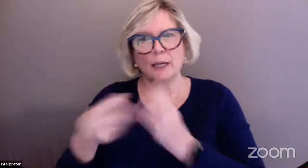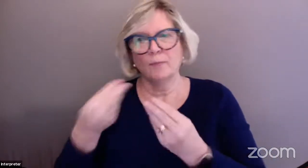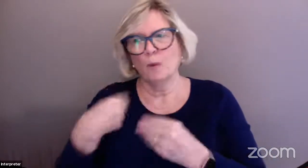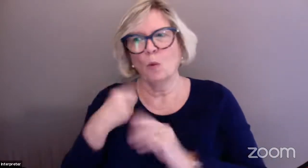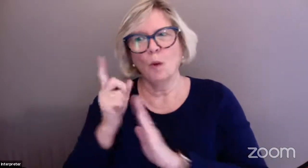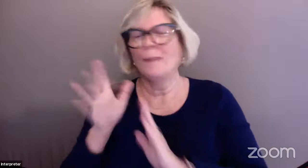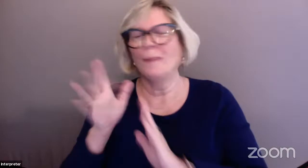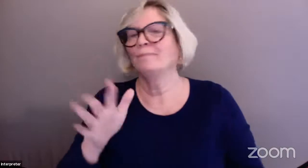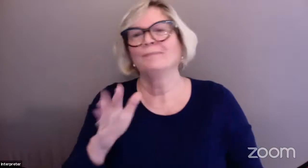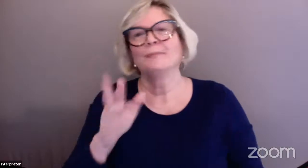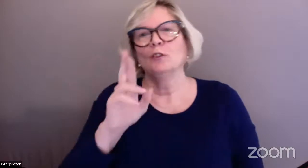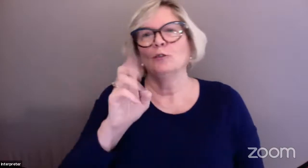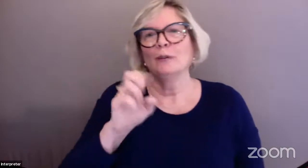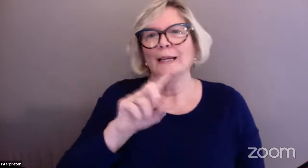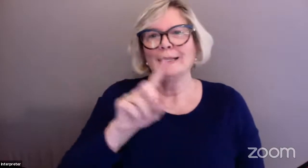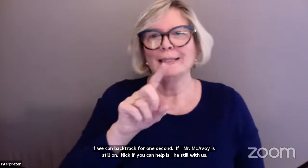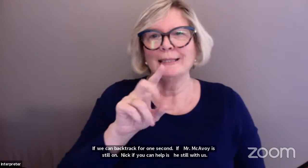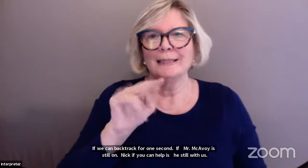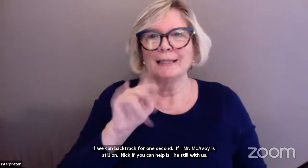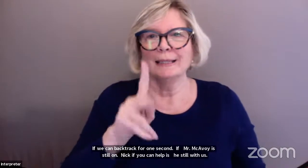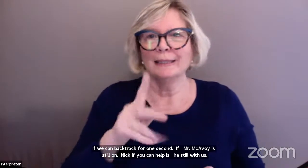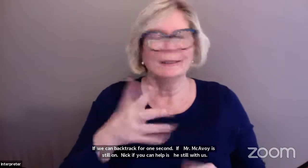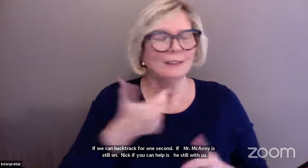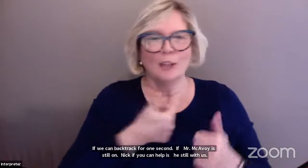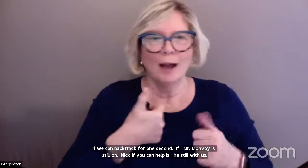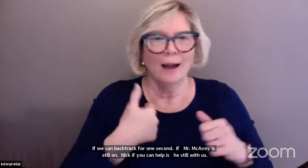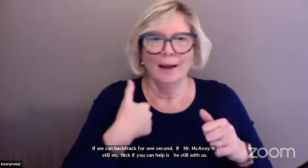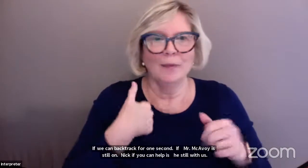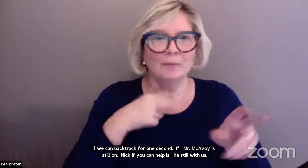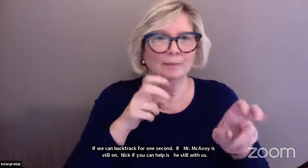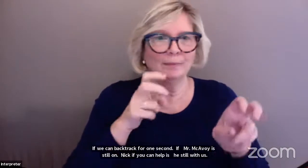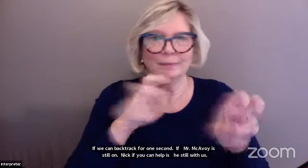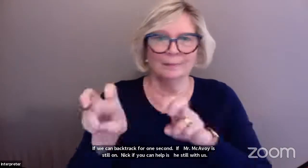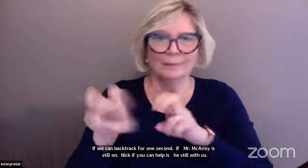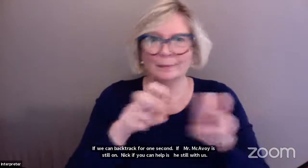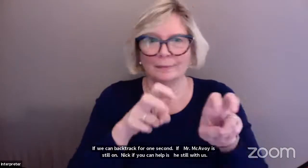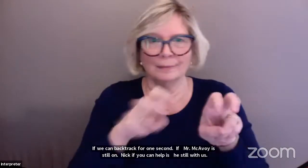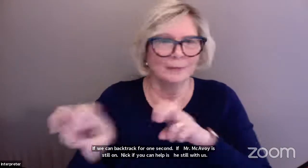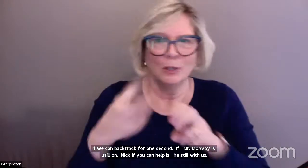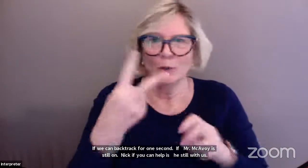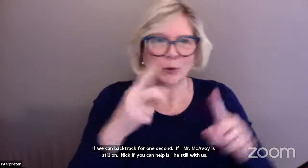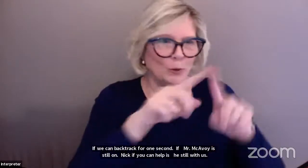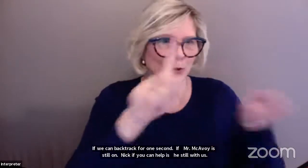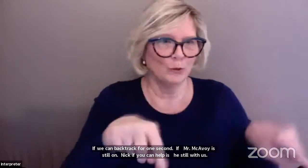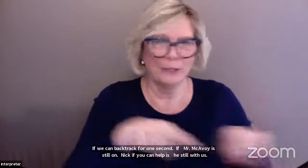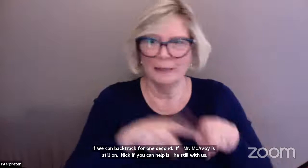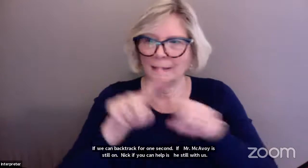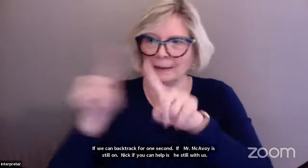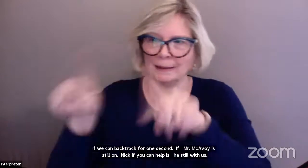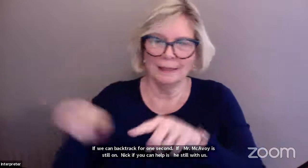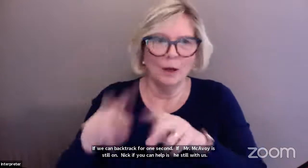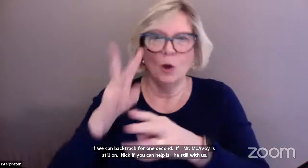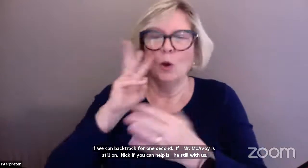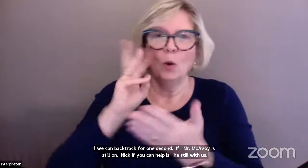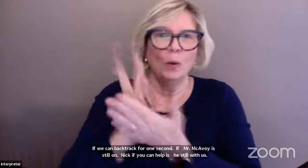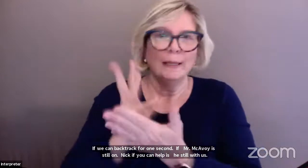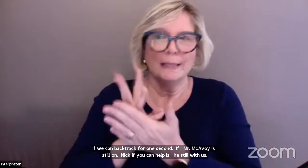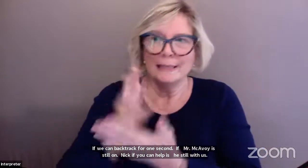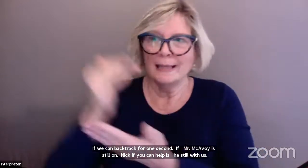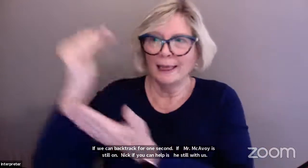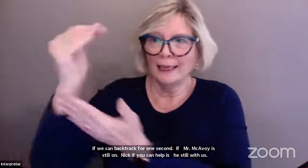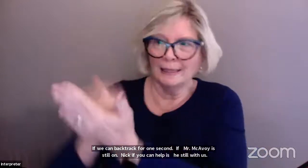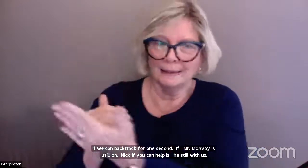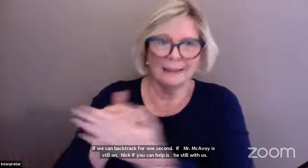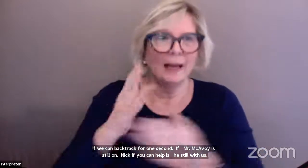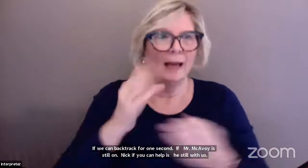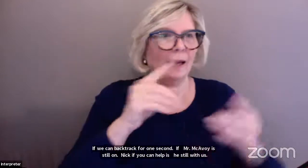everyone. I'm flipping between 2 screens, between the Zoom screen and the witness list, and I missed it.